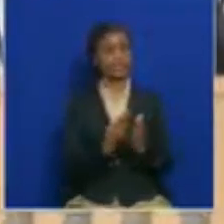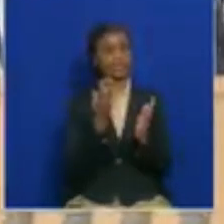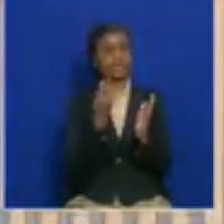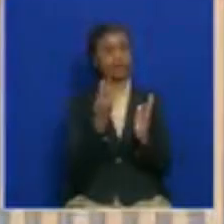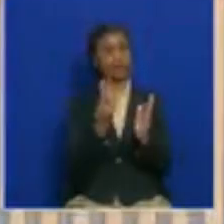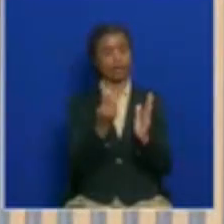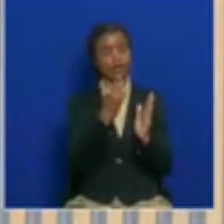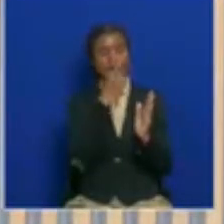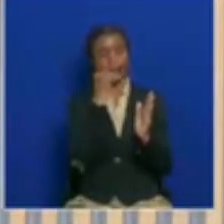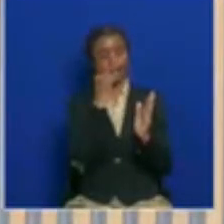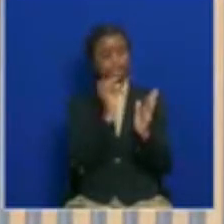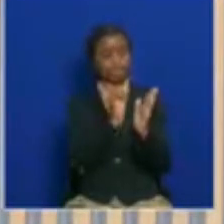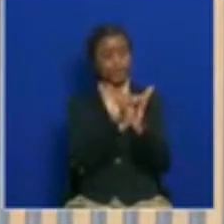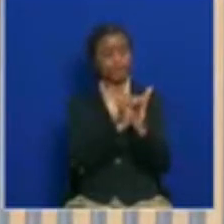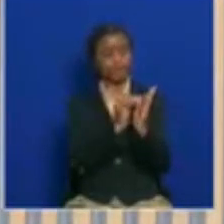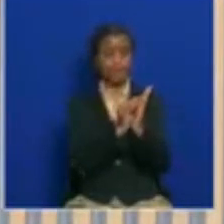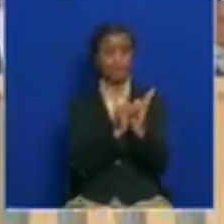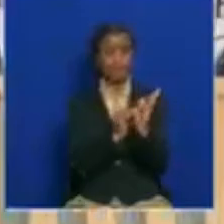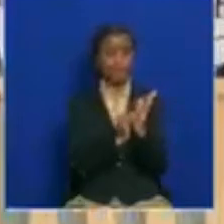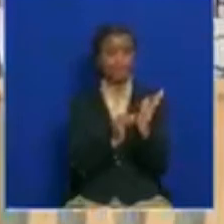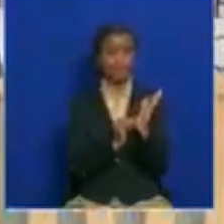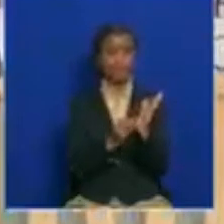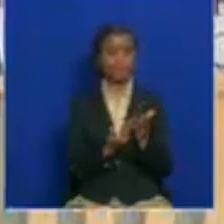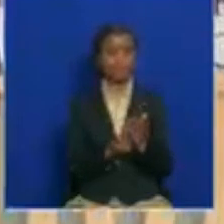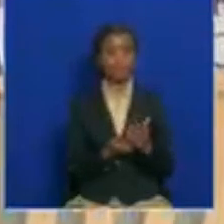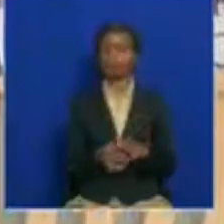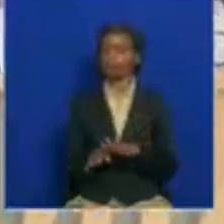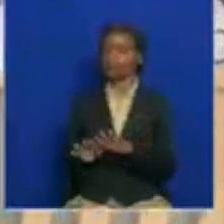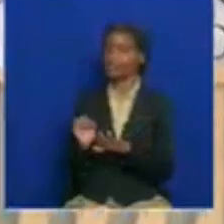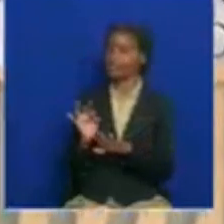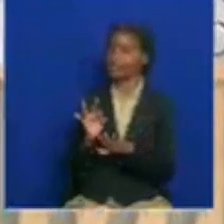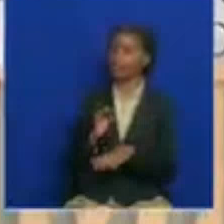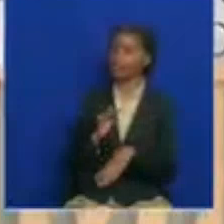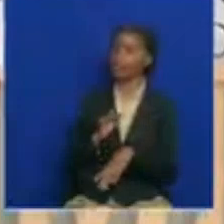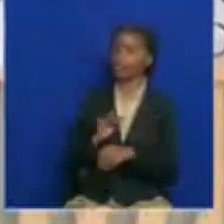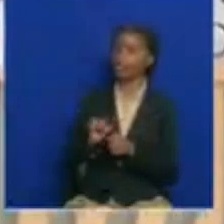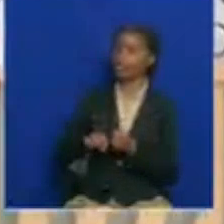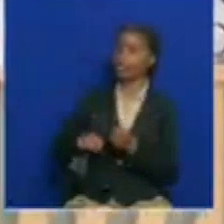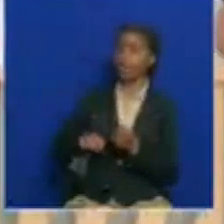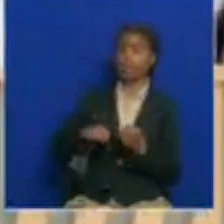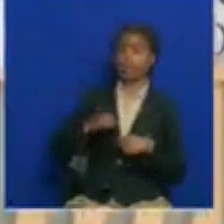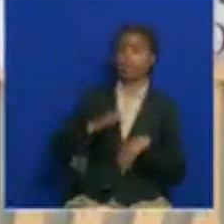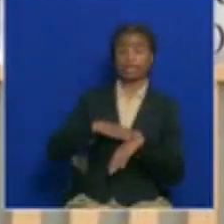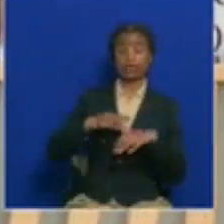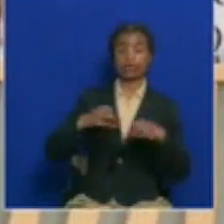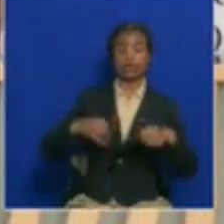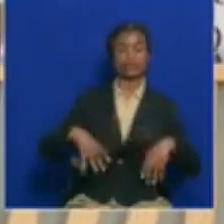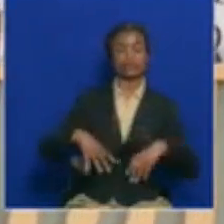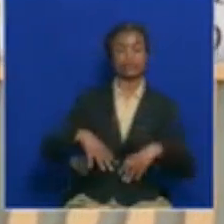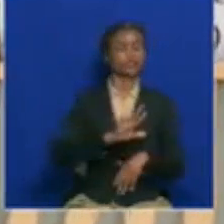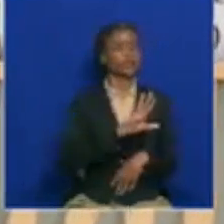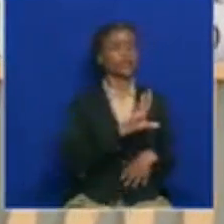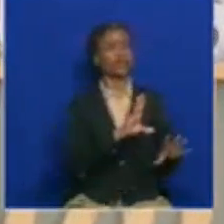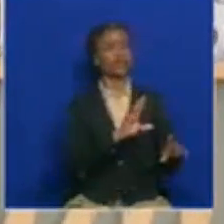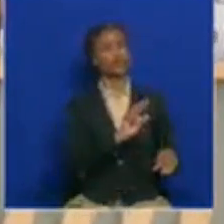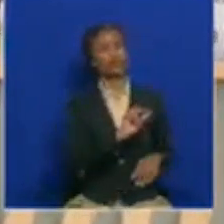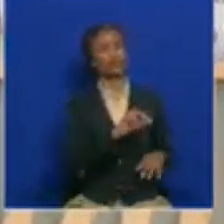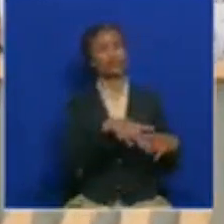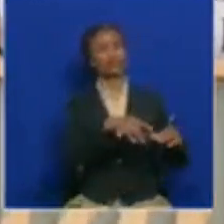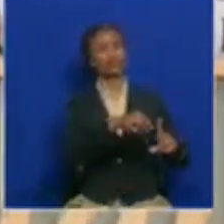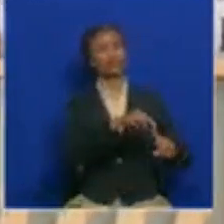If it will take time. No, it won't, Chair. Perhaps All right, I'm thinking of the please. best way to do it. All right. It would be to read the